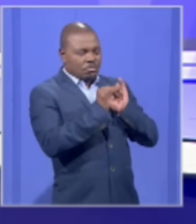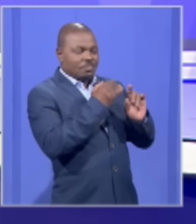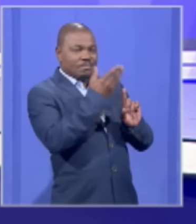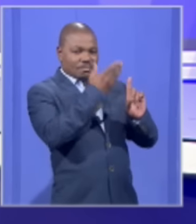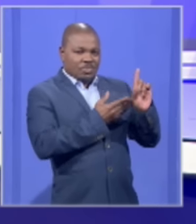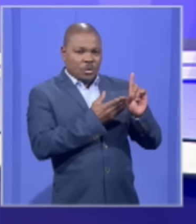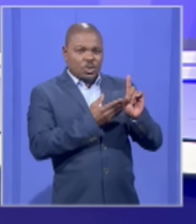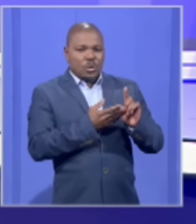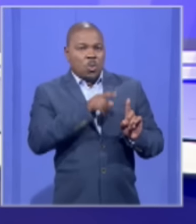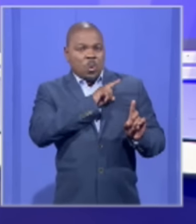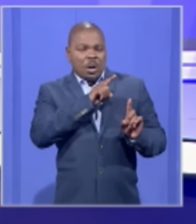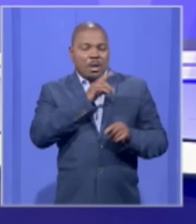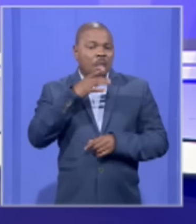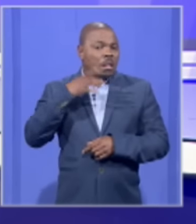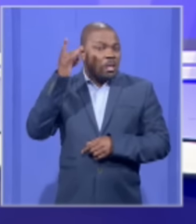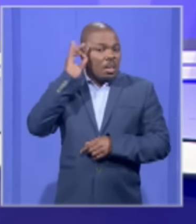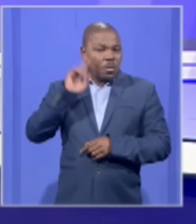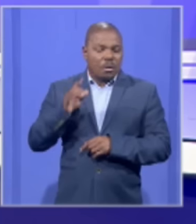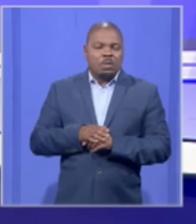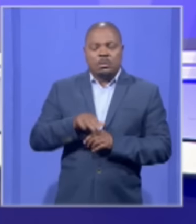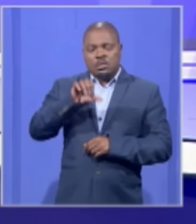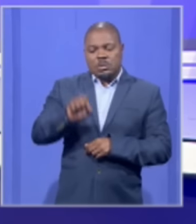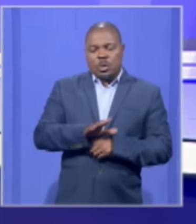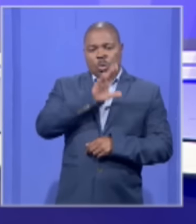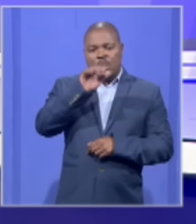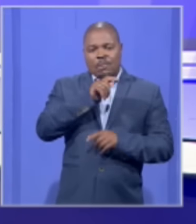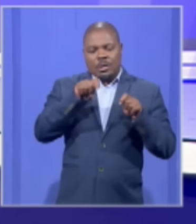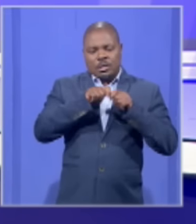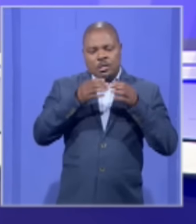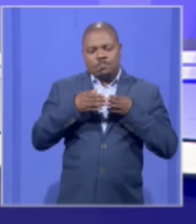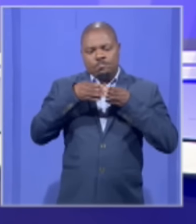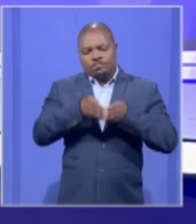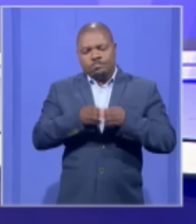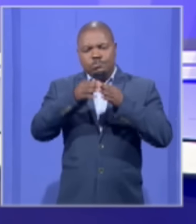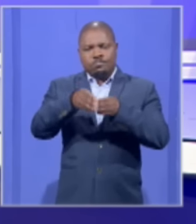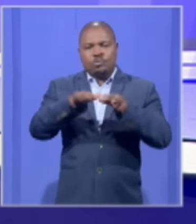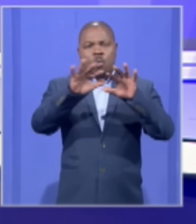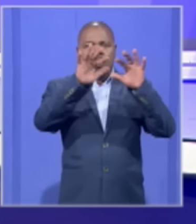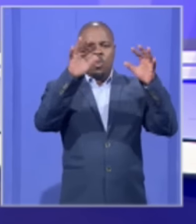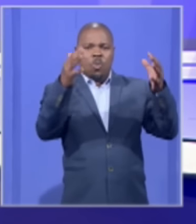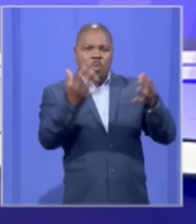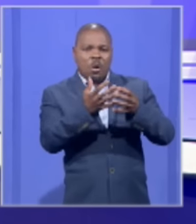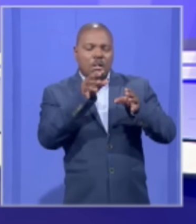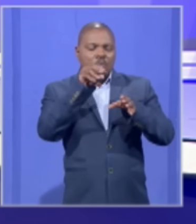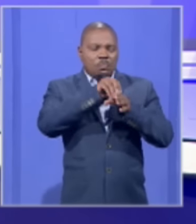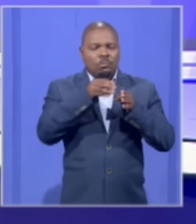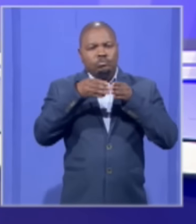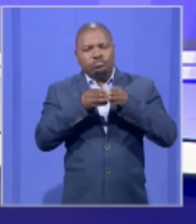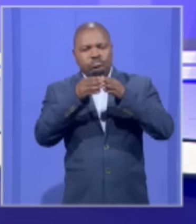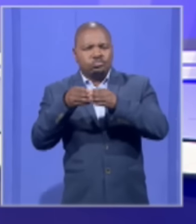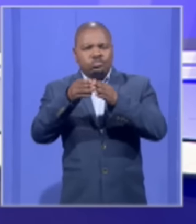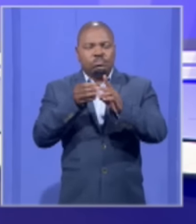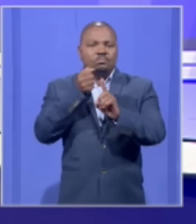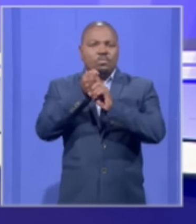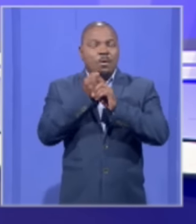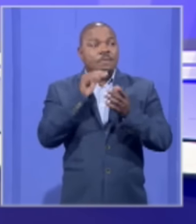ga dikgang tsa gore setlhopha sa bakgaratlhi ba Afrika Borwa ba ba inyalantseng le Global Sumud Flotilla se gorogile kwa